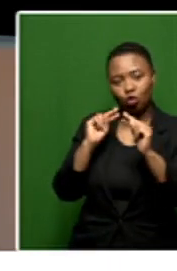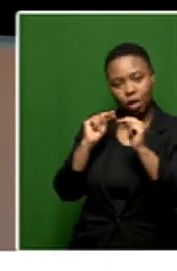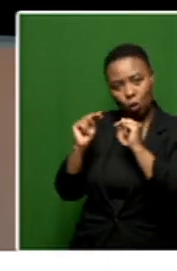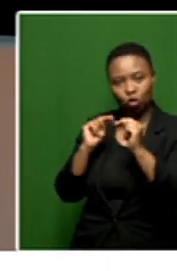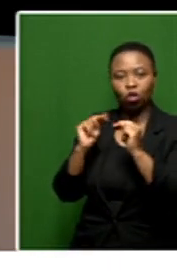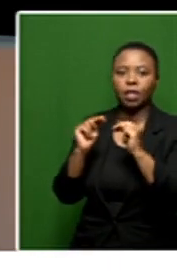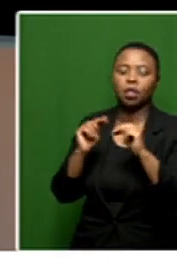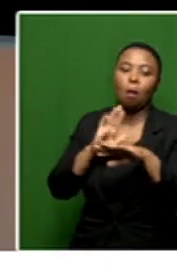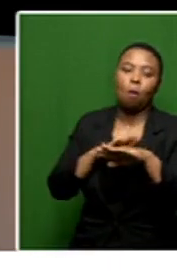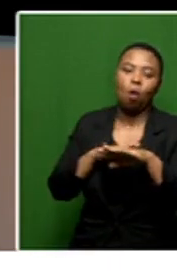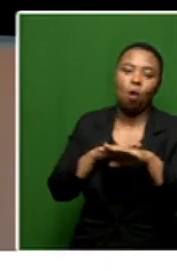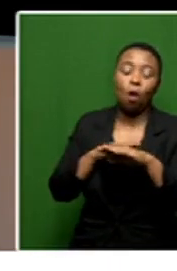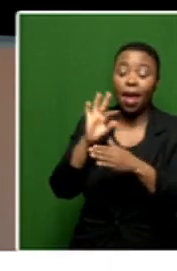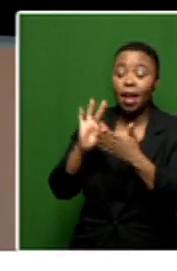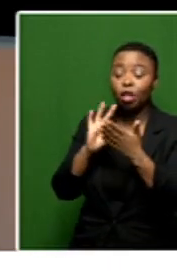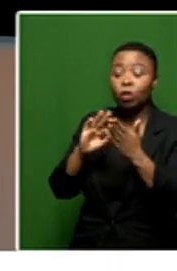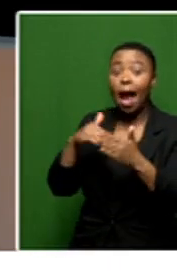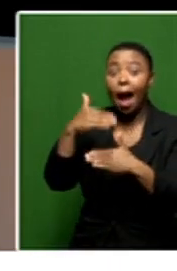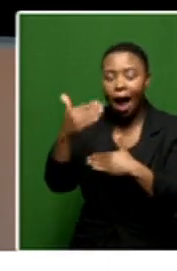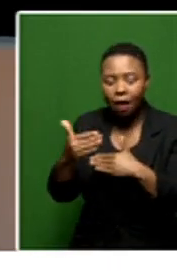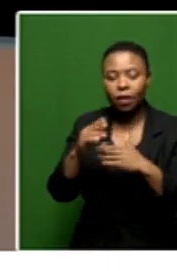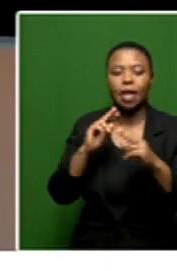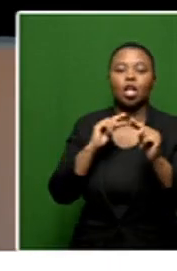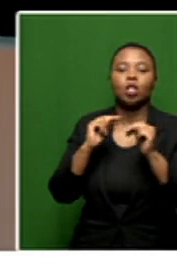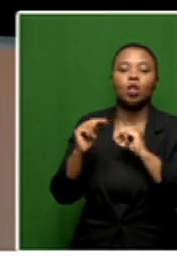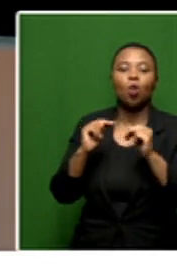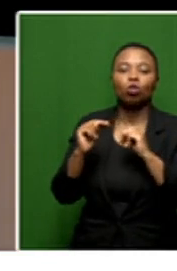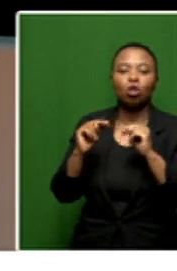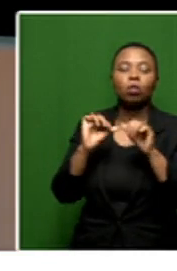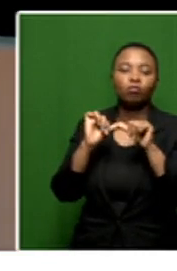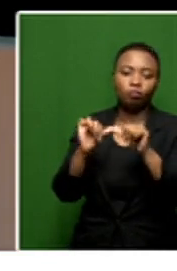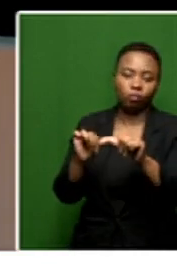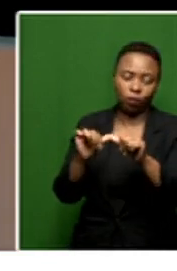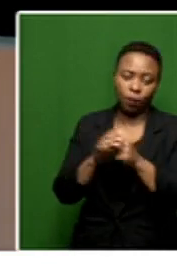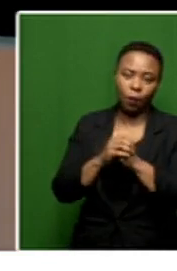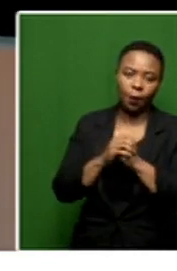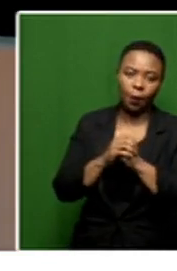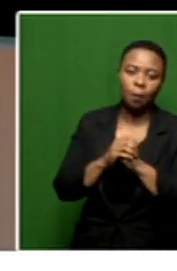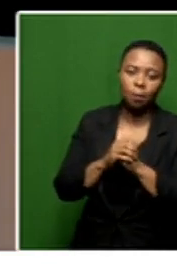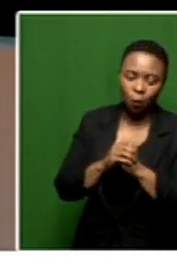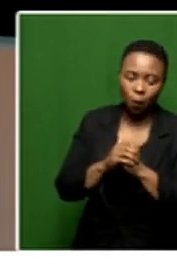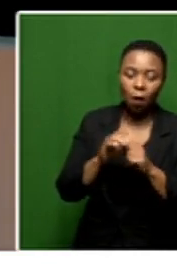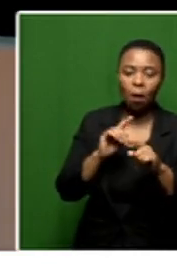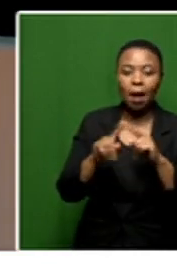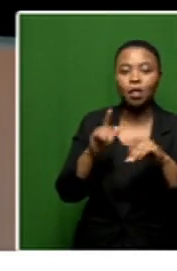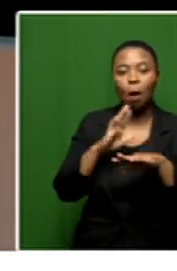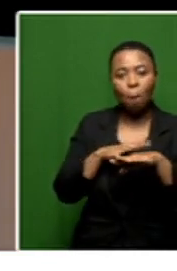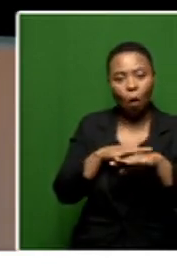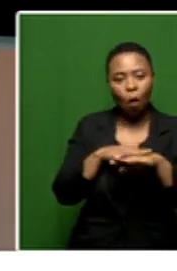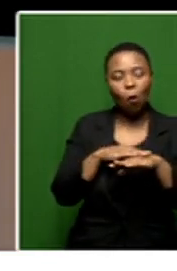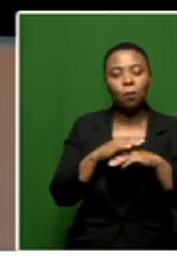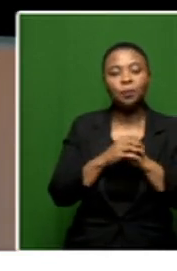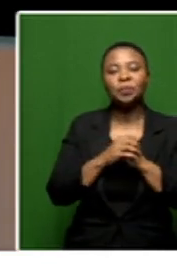happens after this election. But I know for a fact that there are attempts being made to get at least some of the